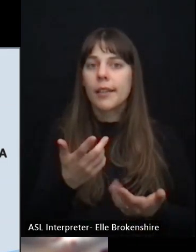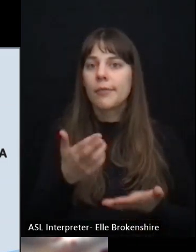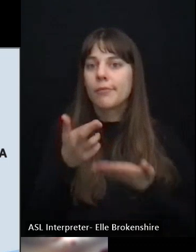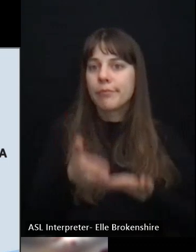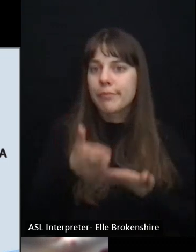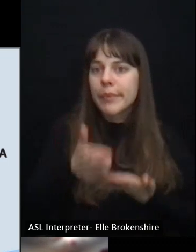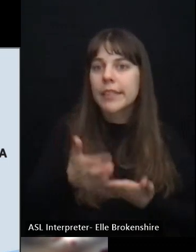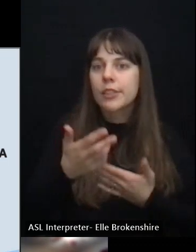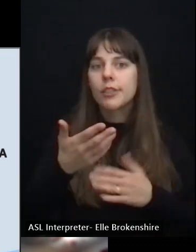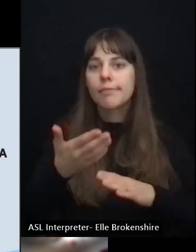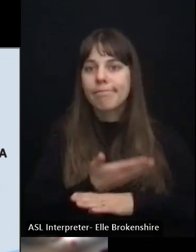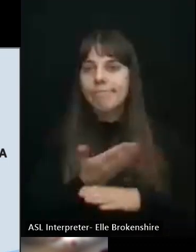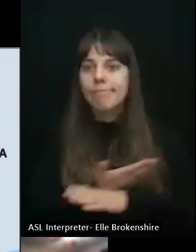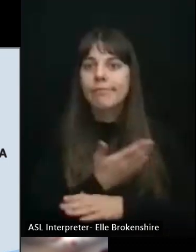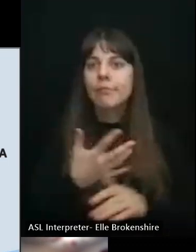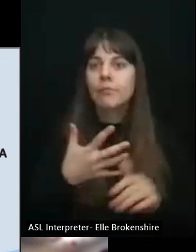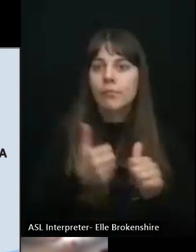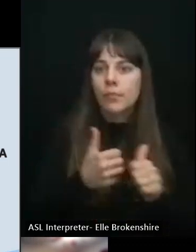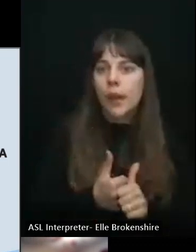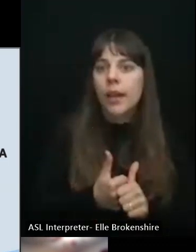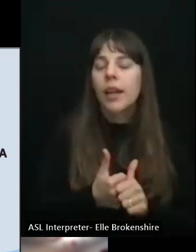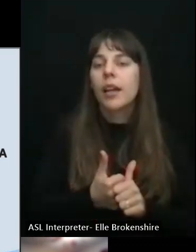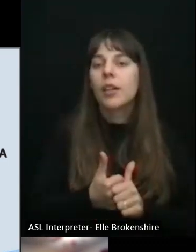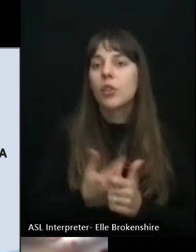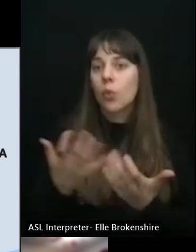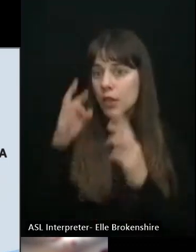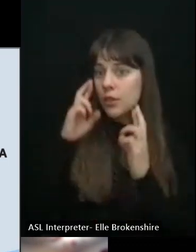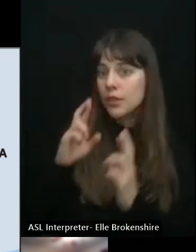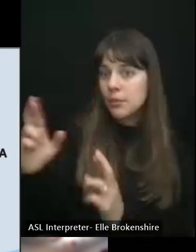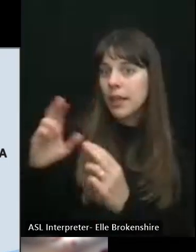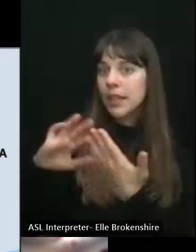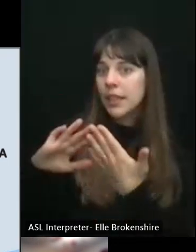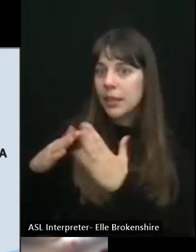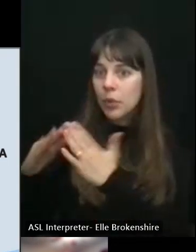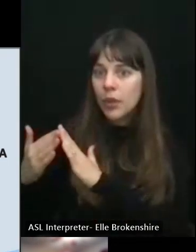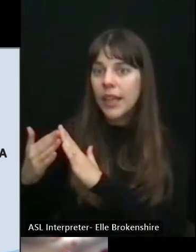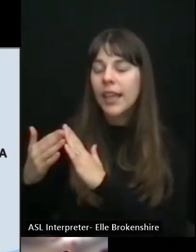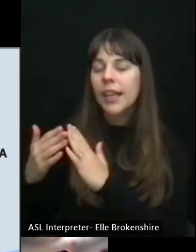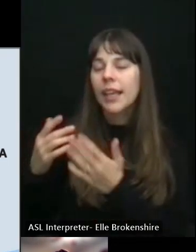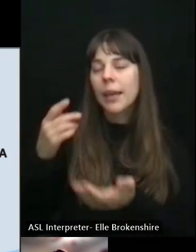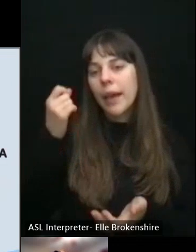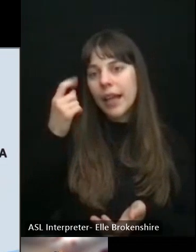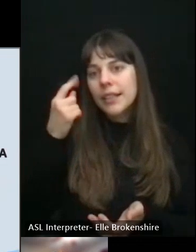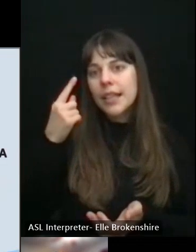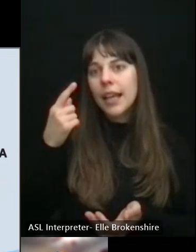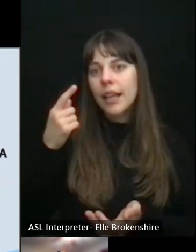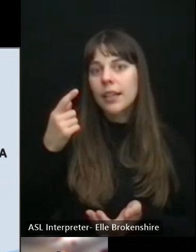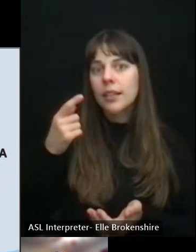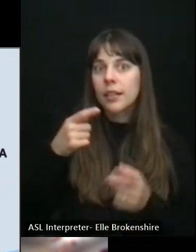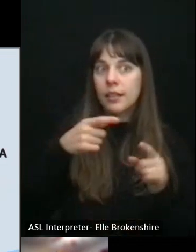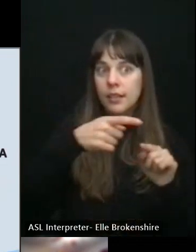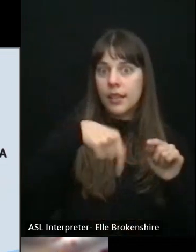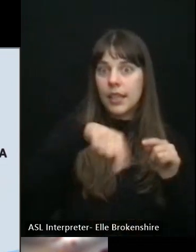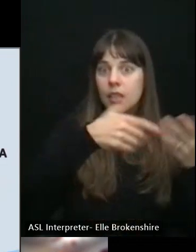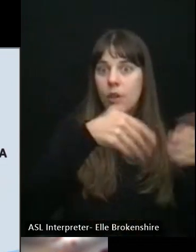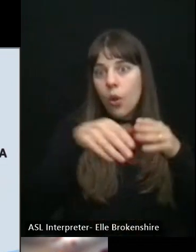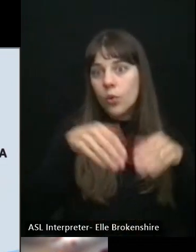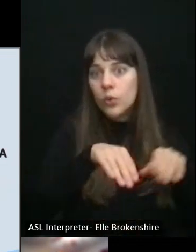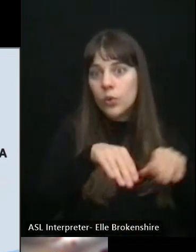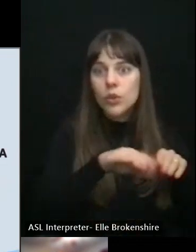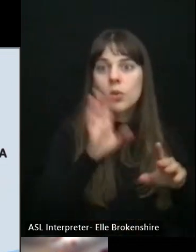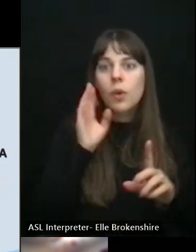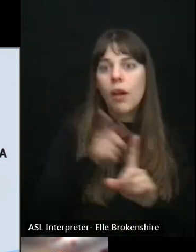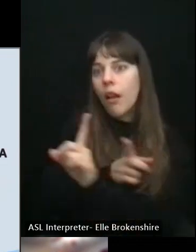being respectful, you know, of a community that we have to send that detour operation through by providing the stop. So the stop is temporary. The stop